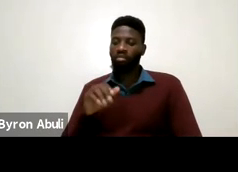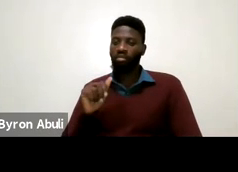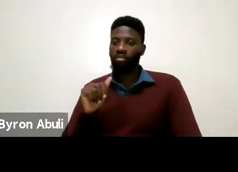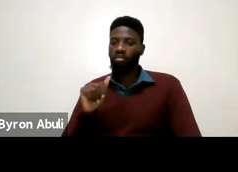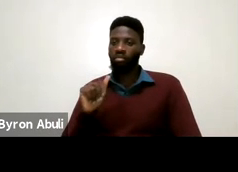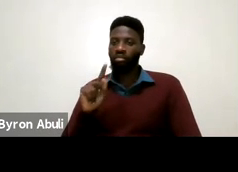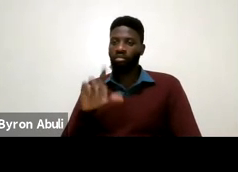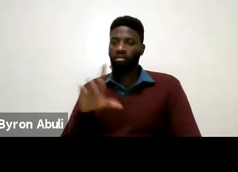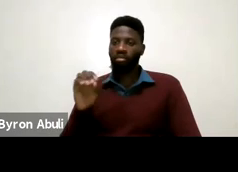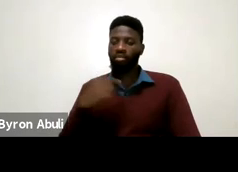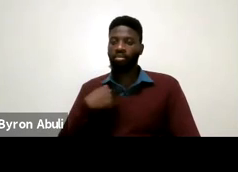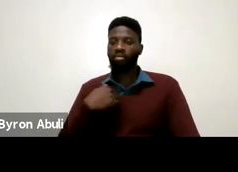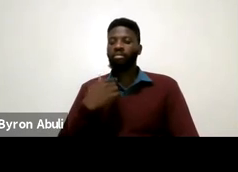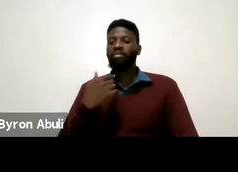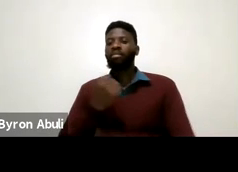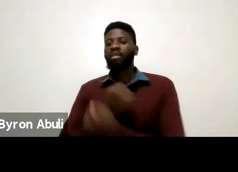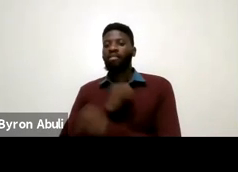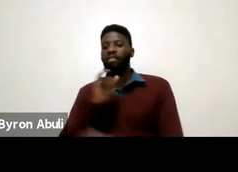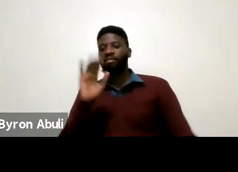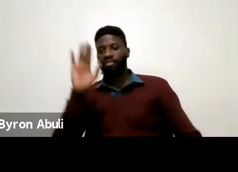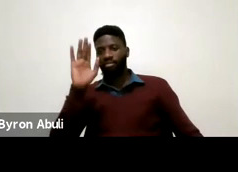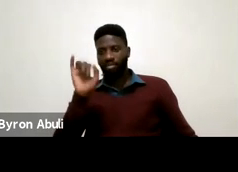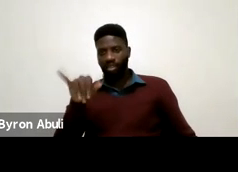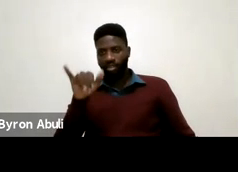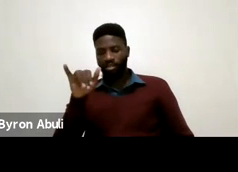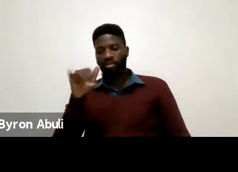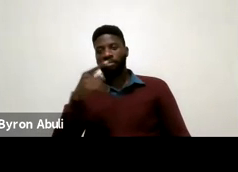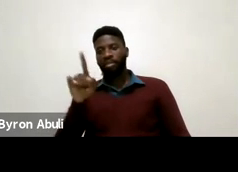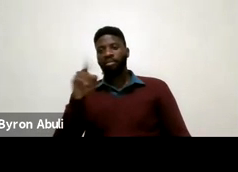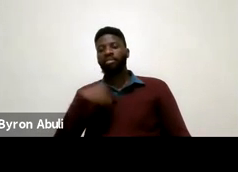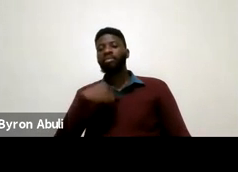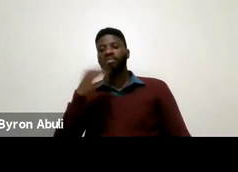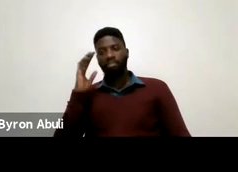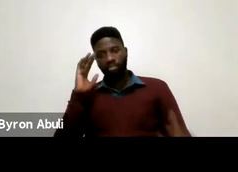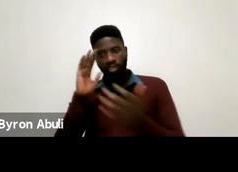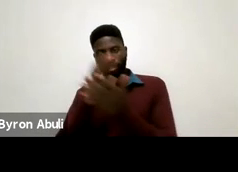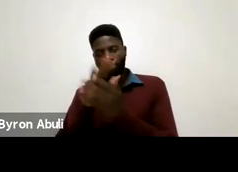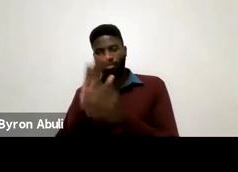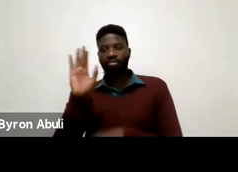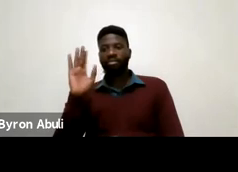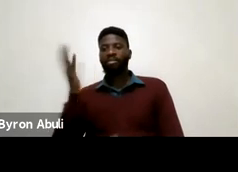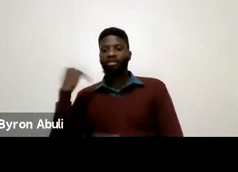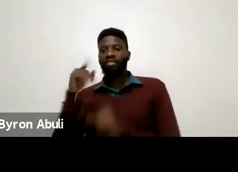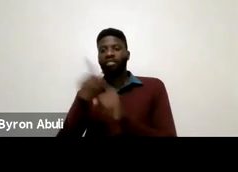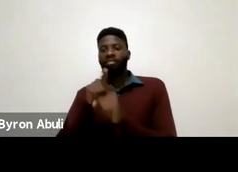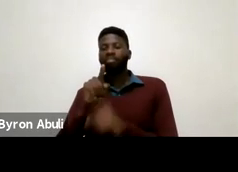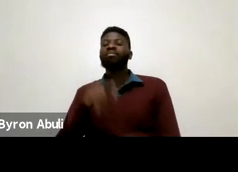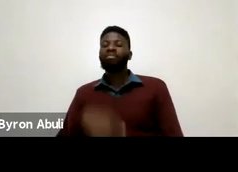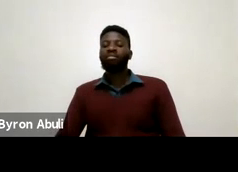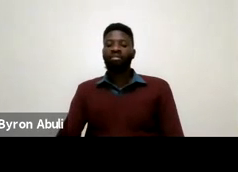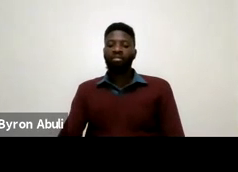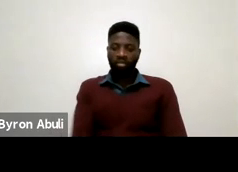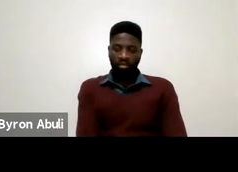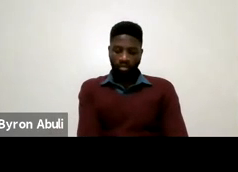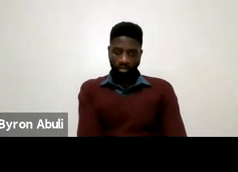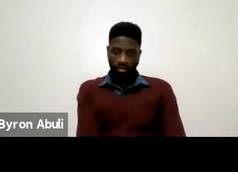I love that. I see your hand is still up, but I want to believe it is the same high hand, but yeah.